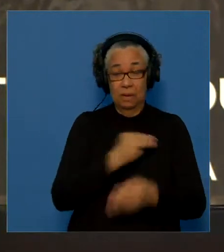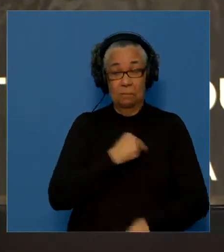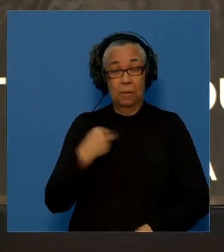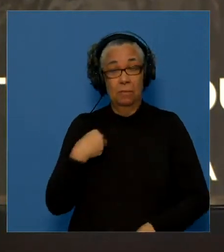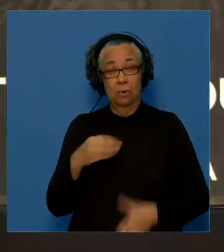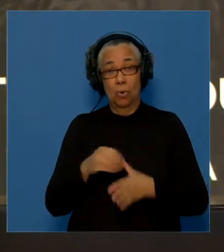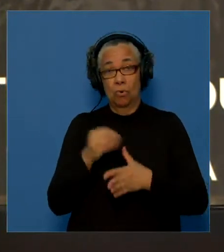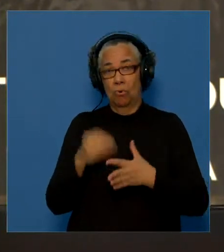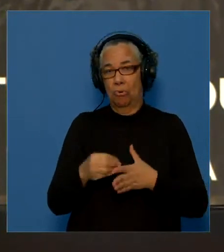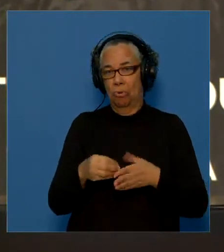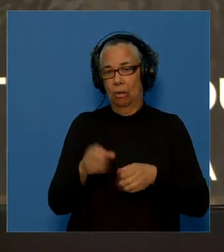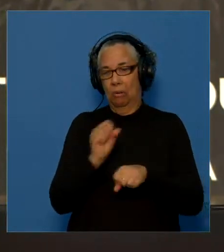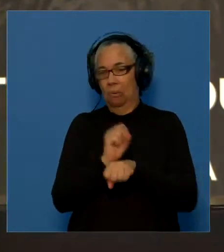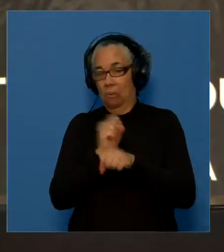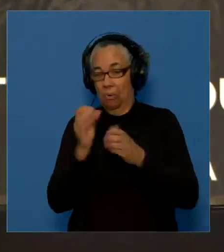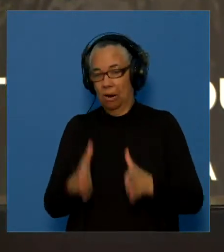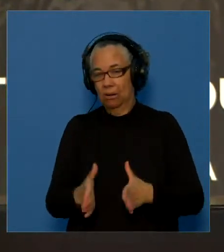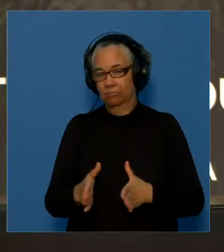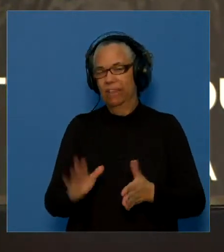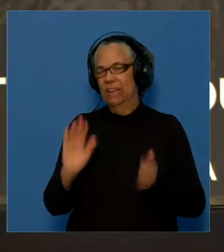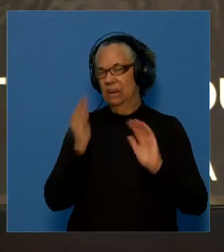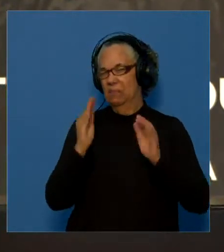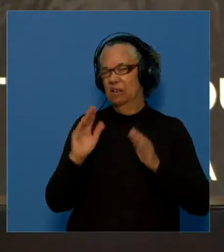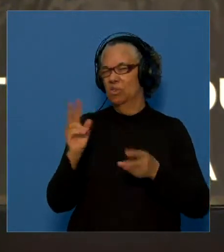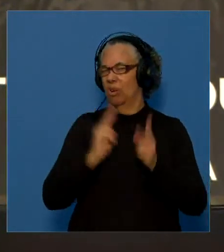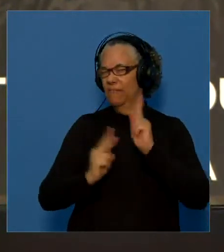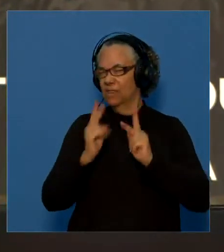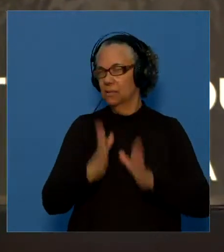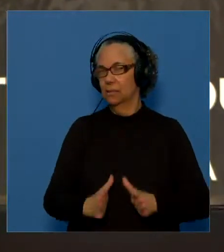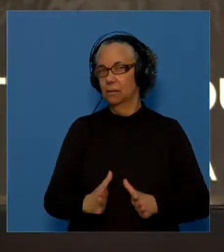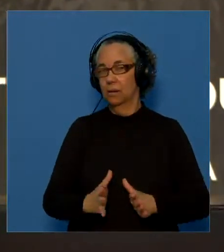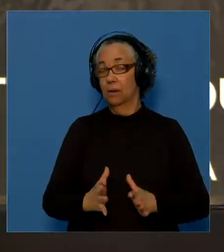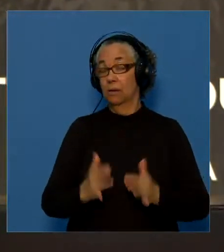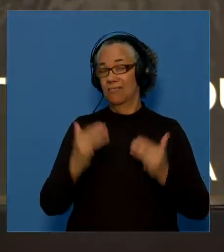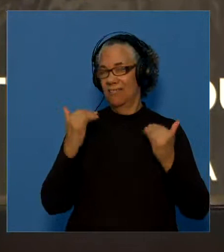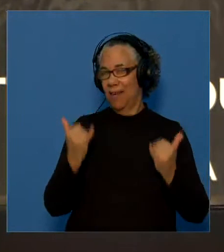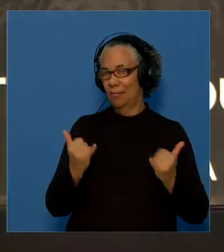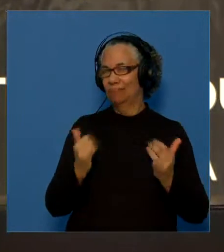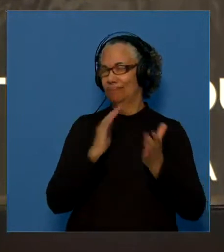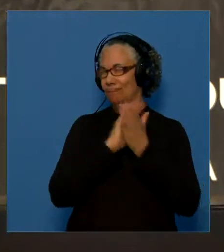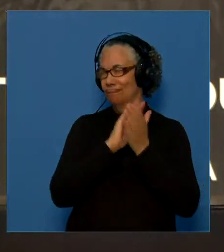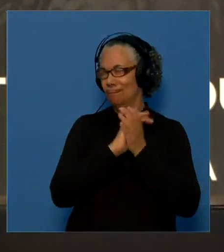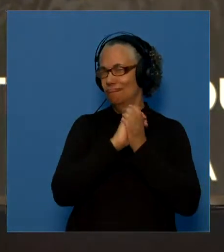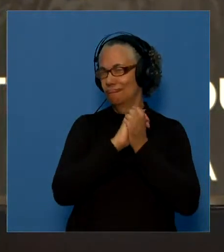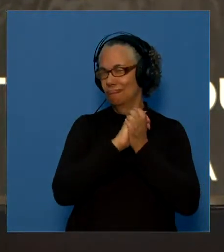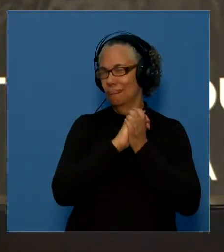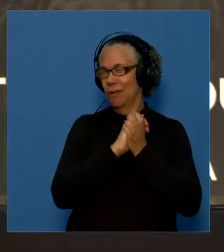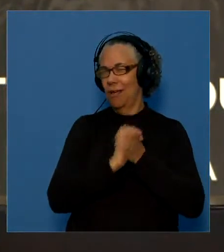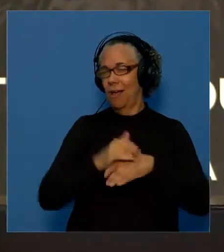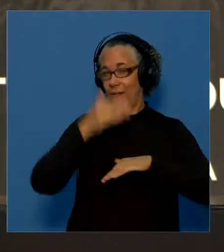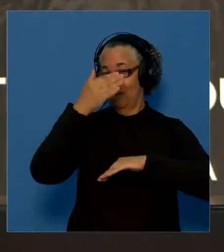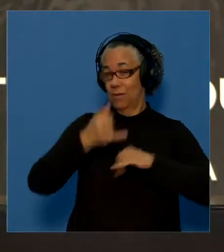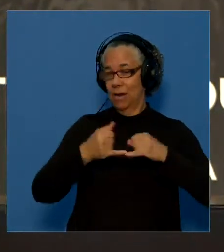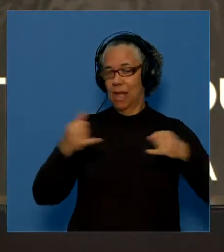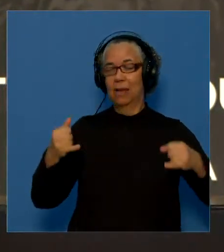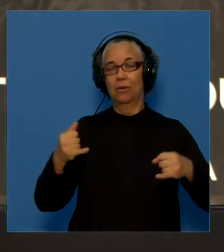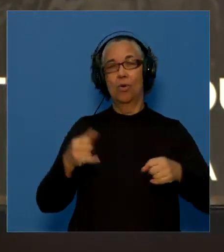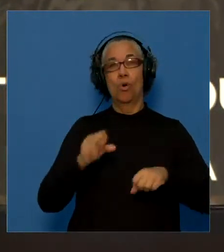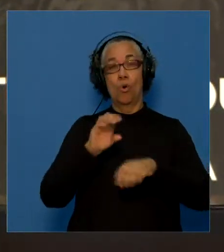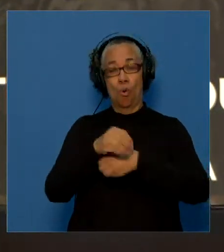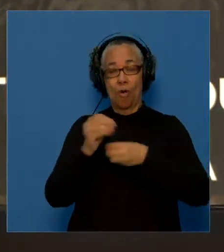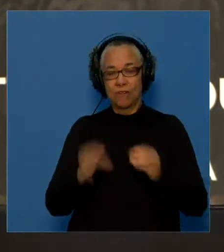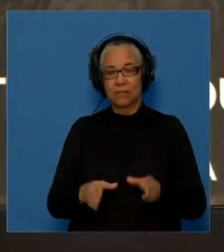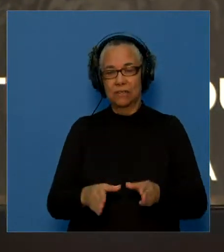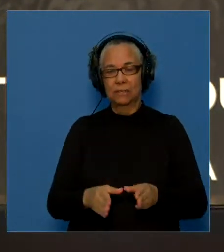Bermuda. Accordingly, I'd like to take this time to applaud our tireless frontline officers because contact trace